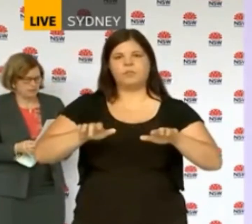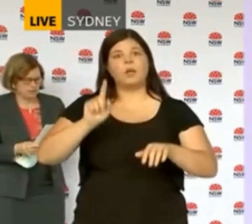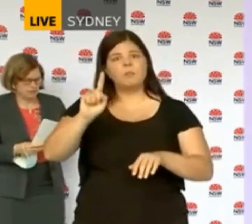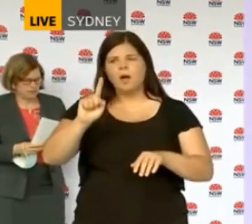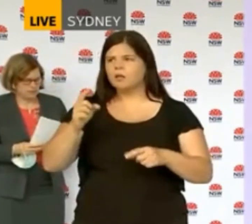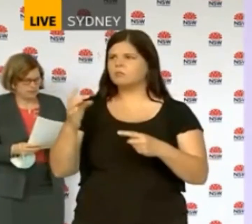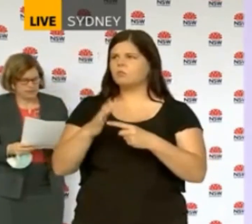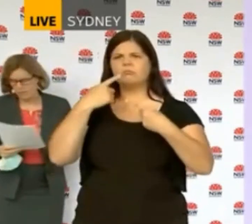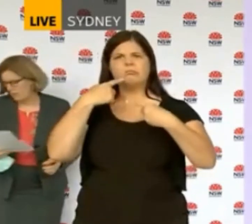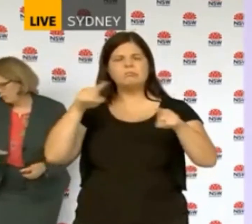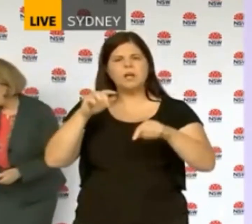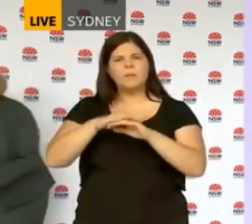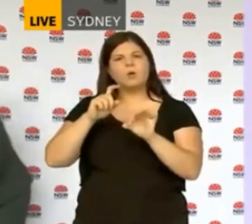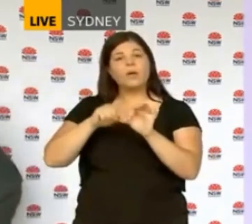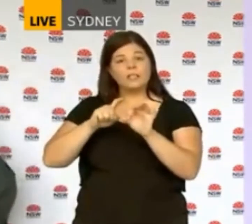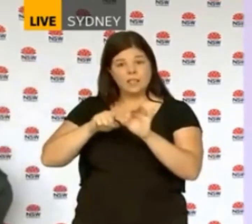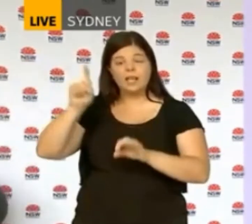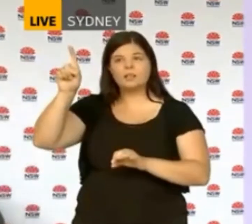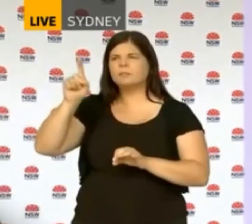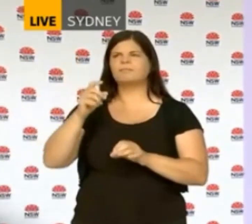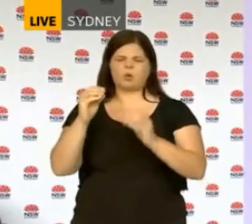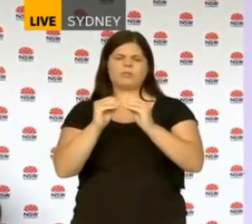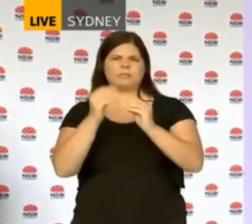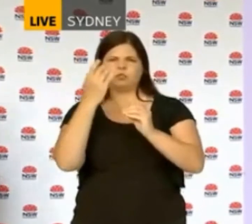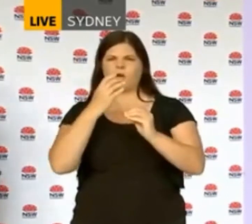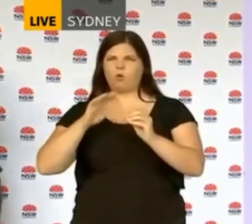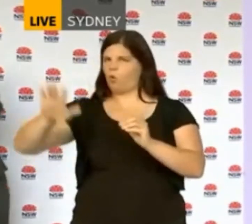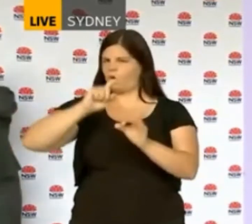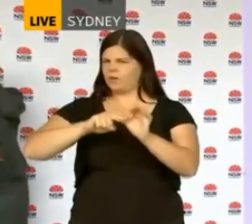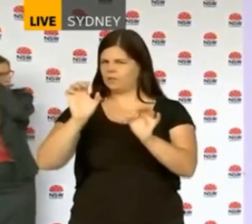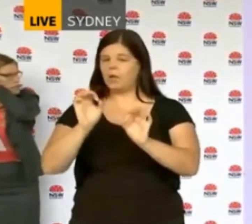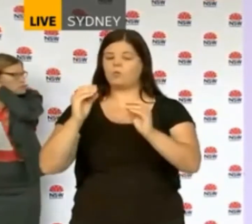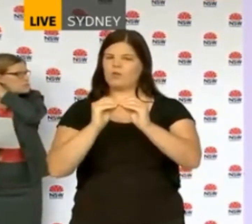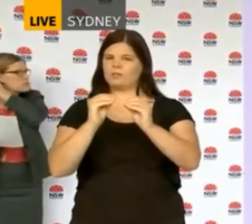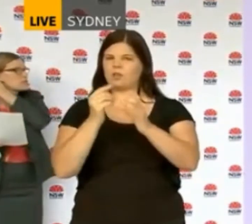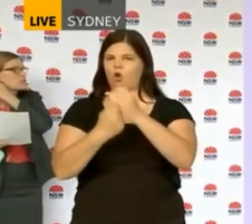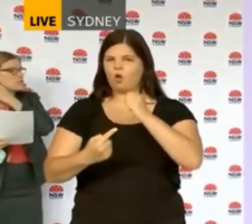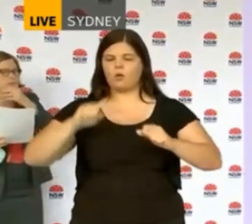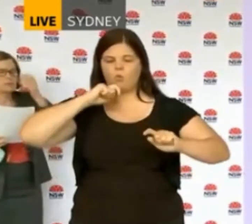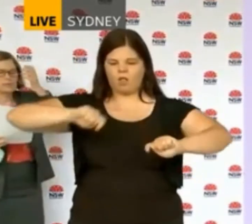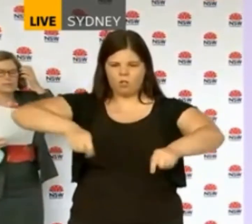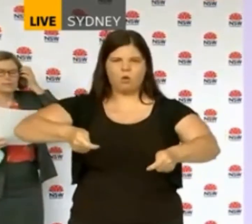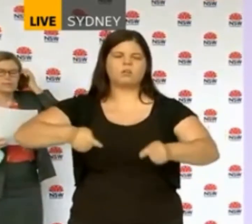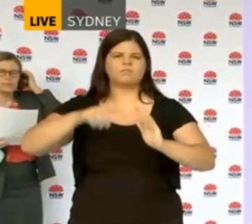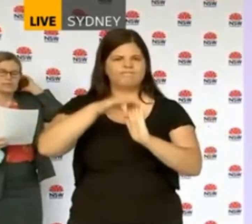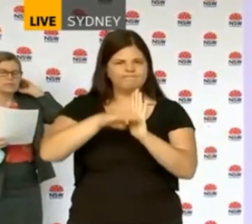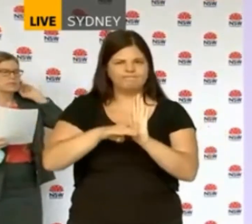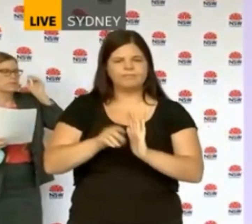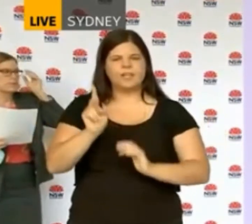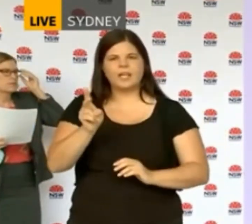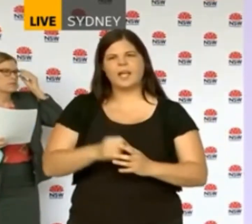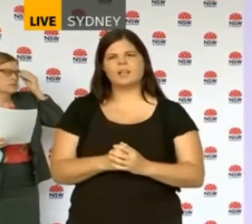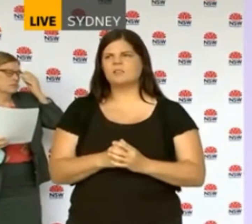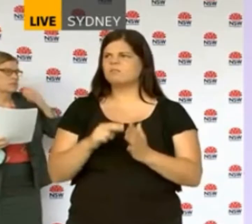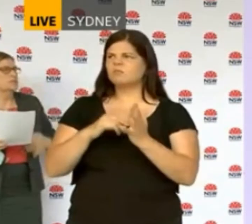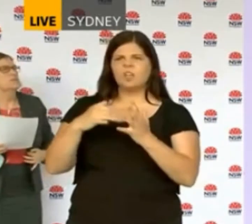Queensland going into Brisbane going into lockdown. And what does that mean for New South Wales? Of course, our health officials have been